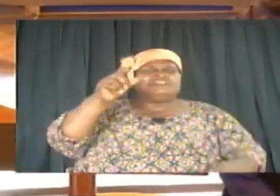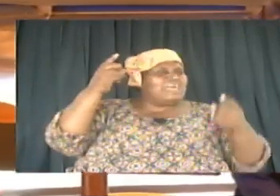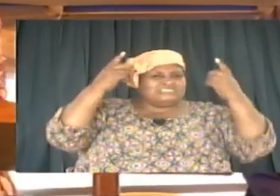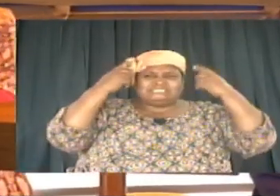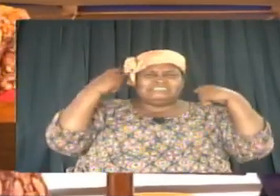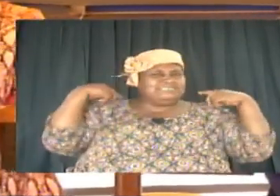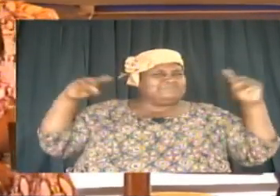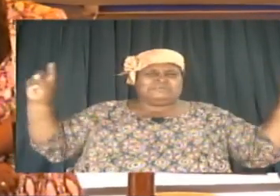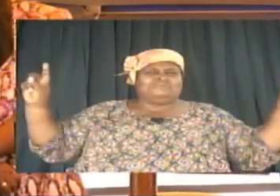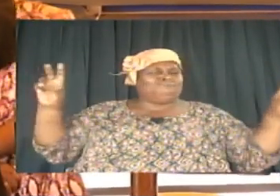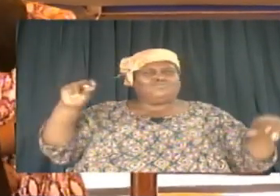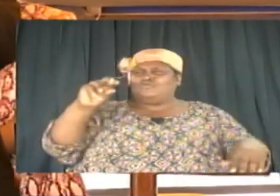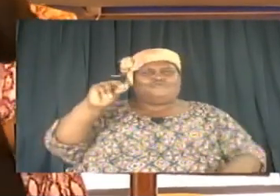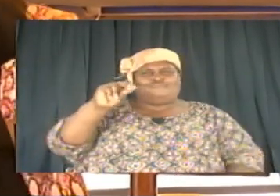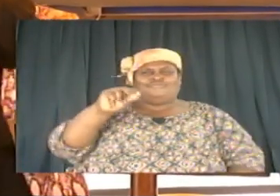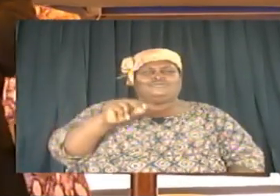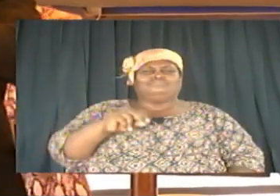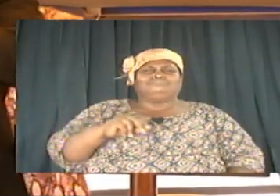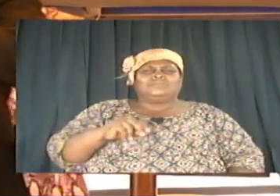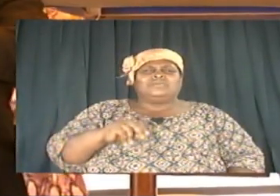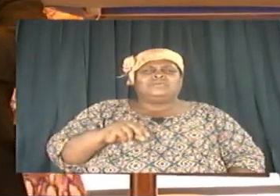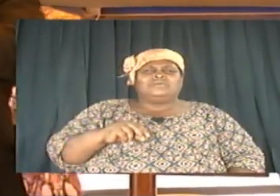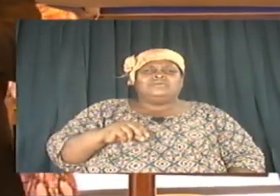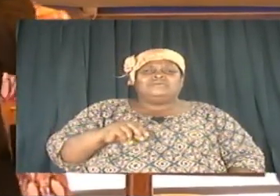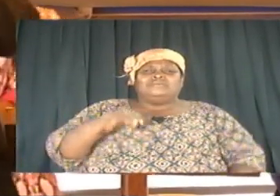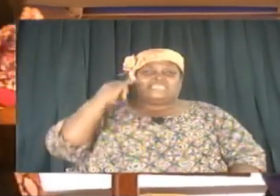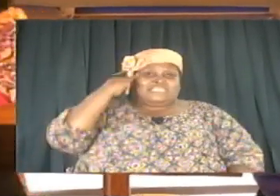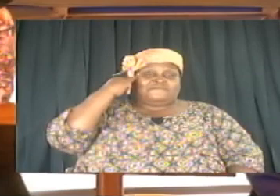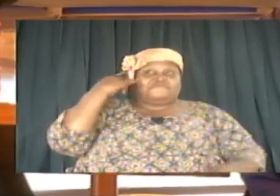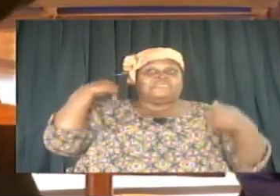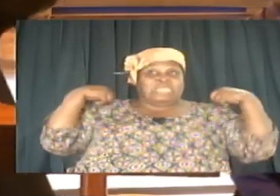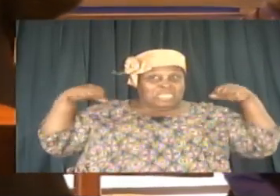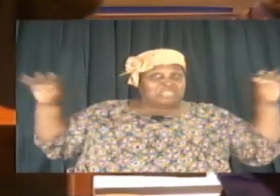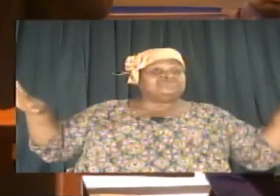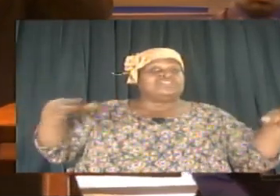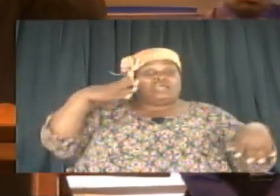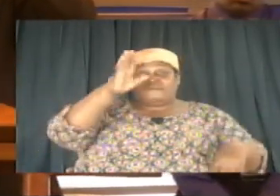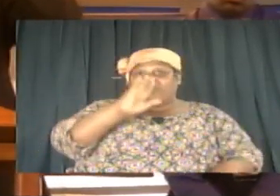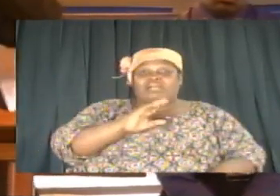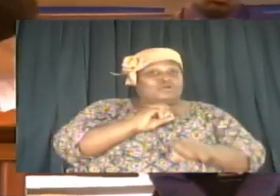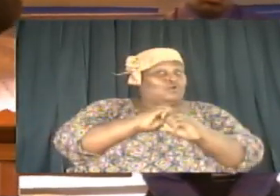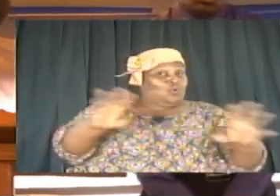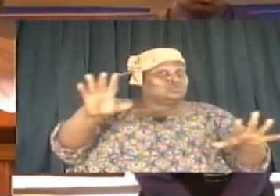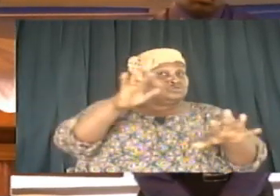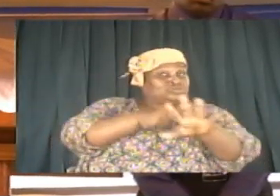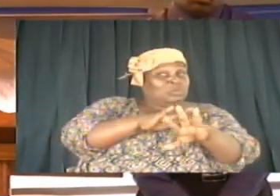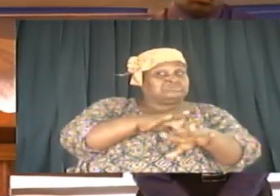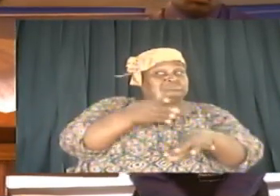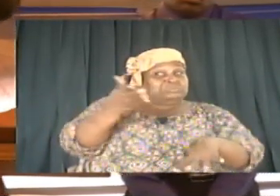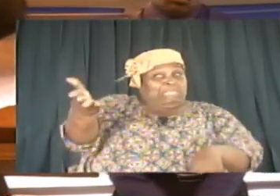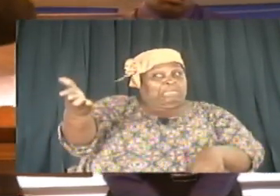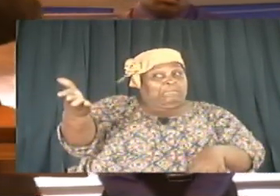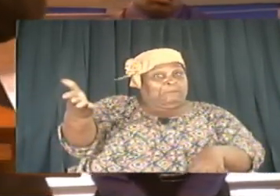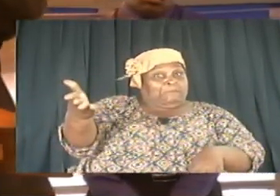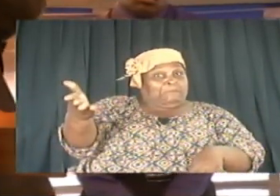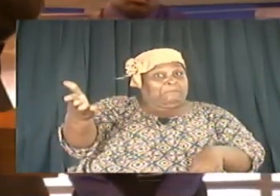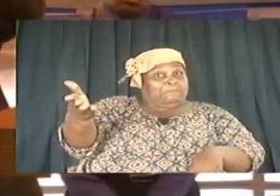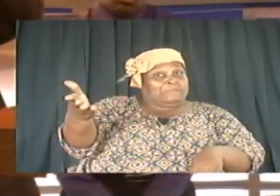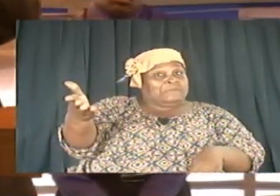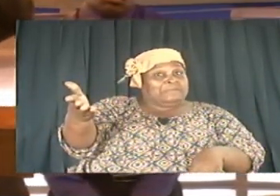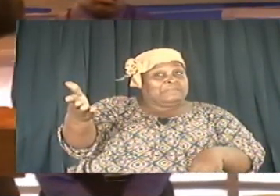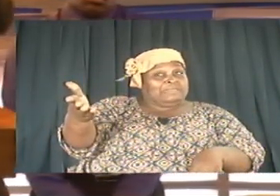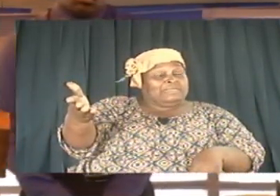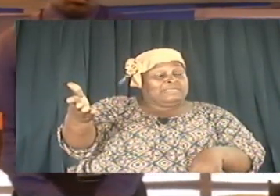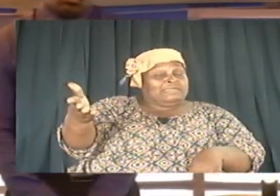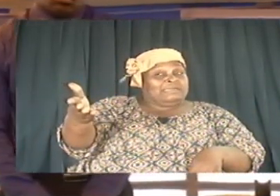of God couldn't touch them because they were going to be in that